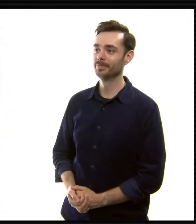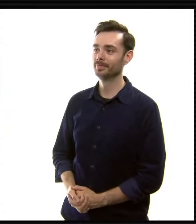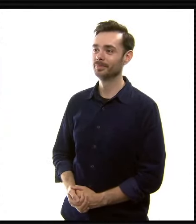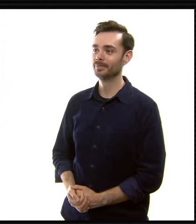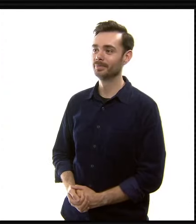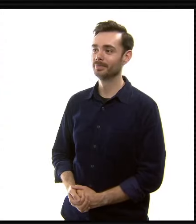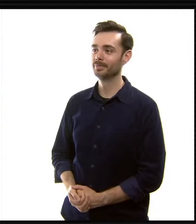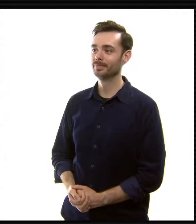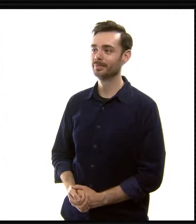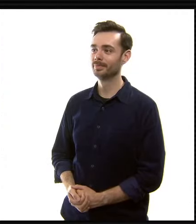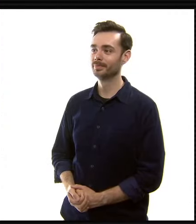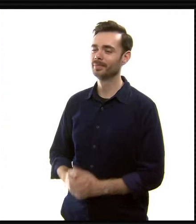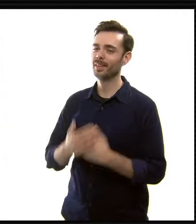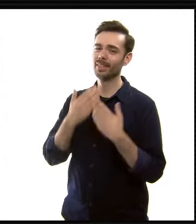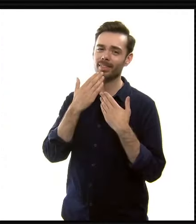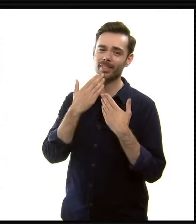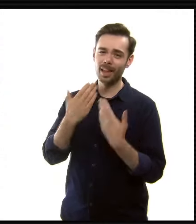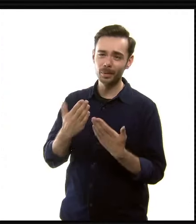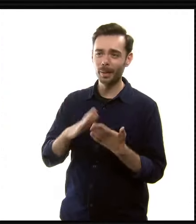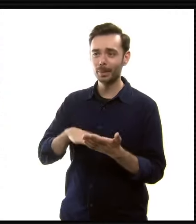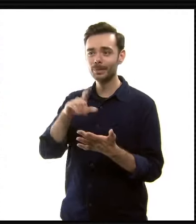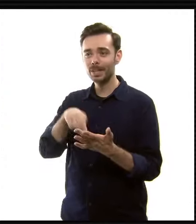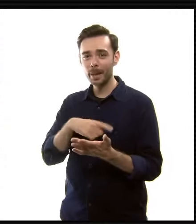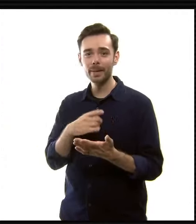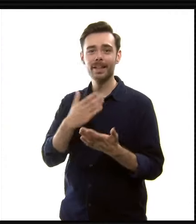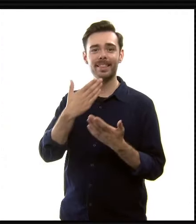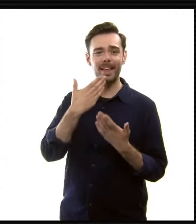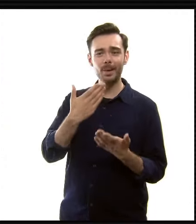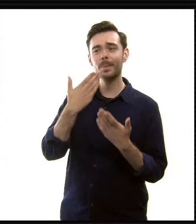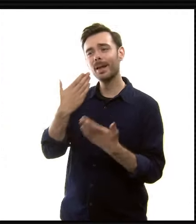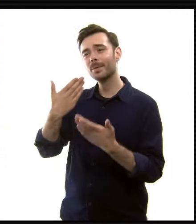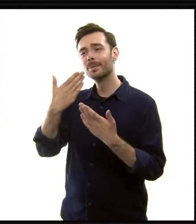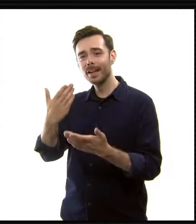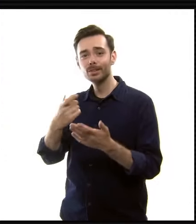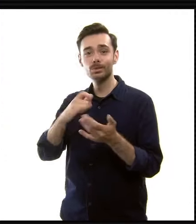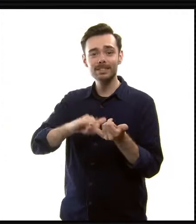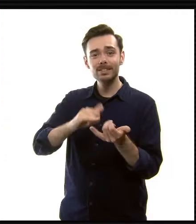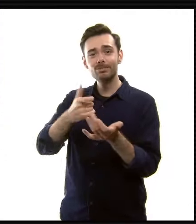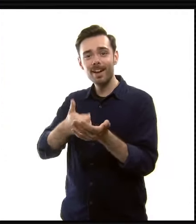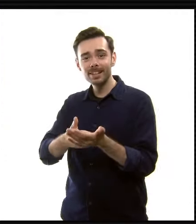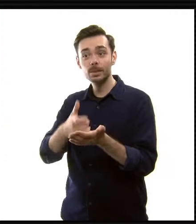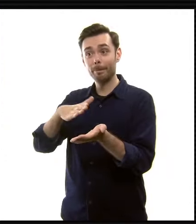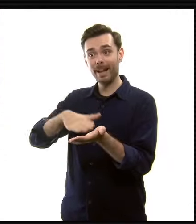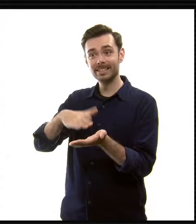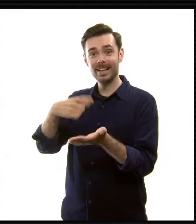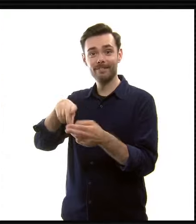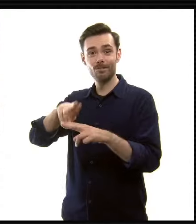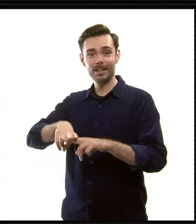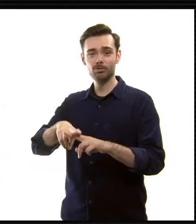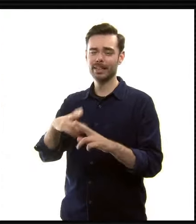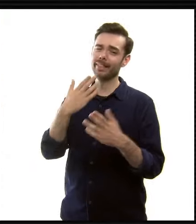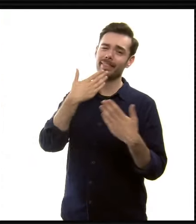you, Matthew and Jamie. And let's hear it for Hannah, Nellie, Sarita, Randall, Magnus, and Frederic.